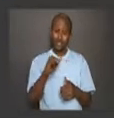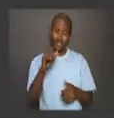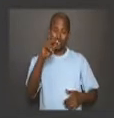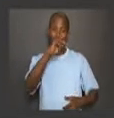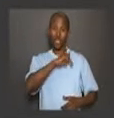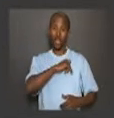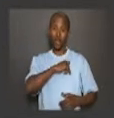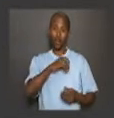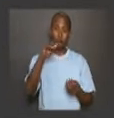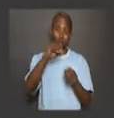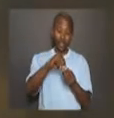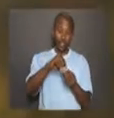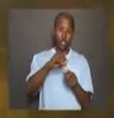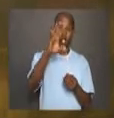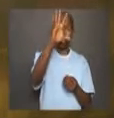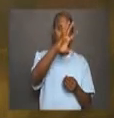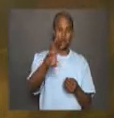salary plus commission.